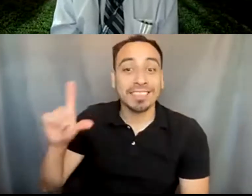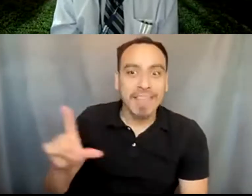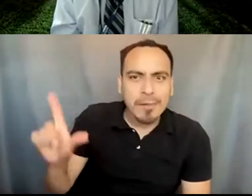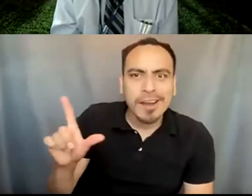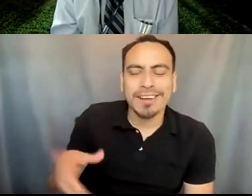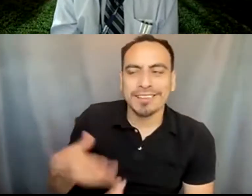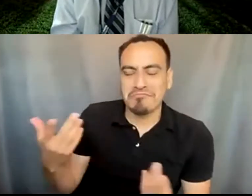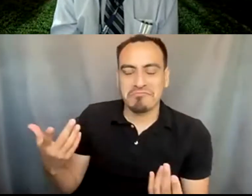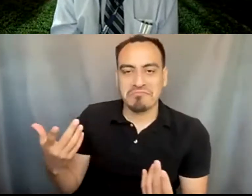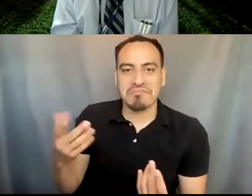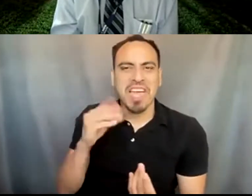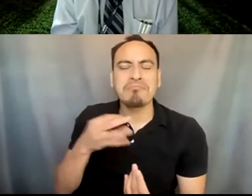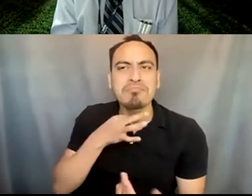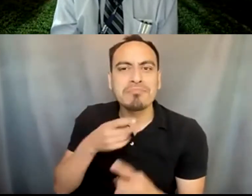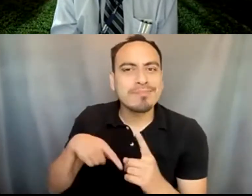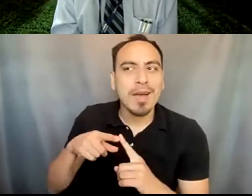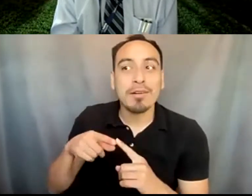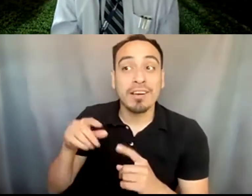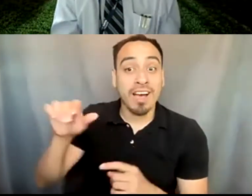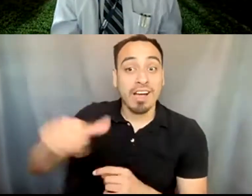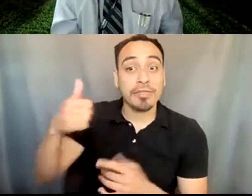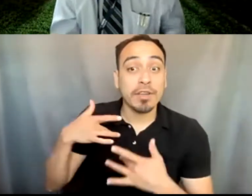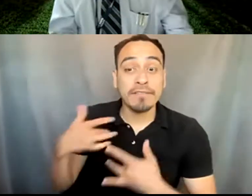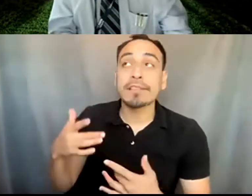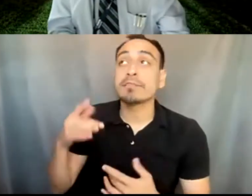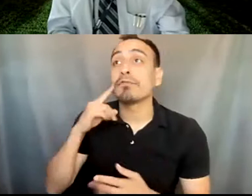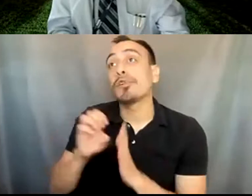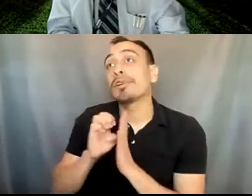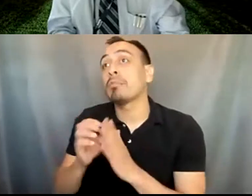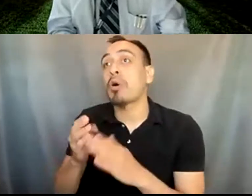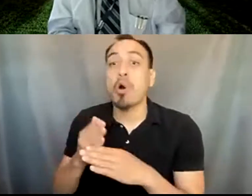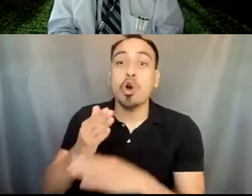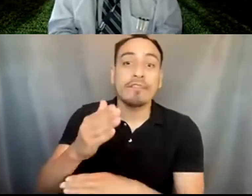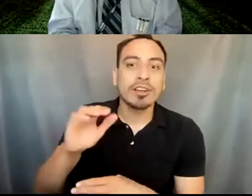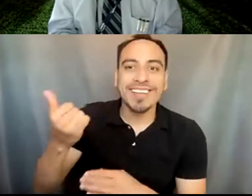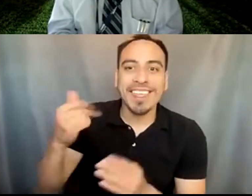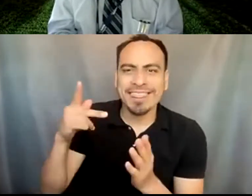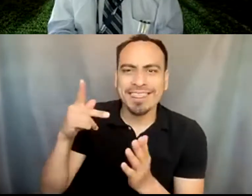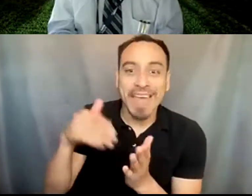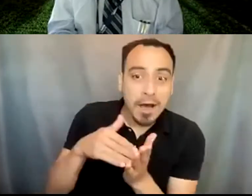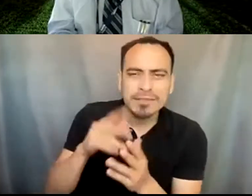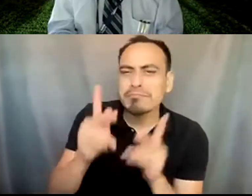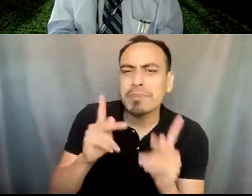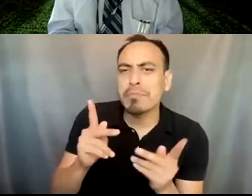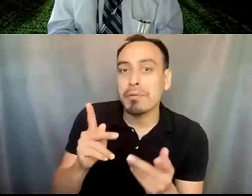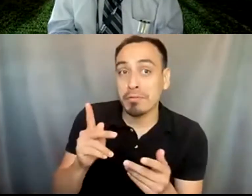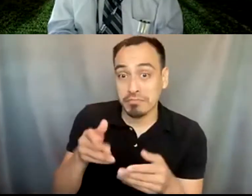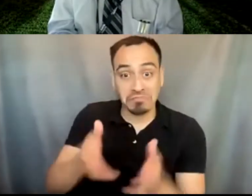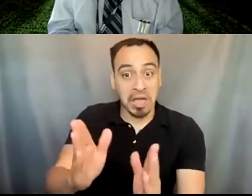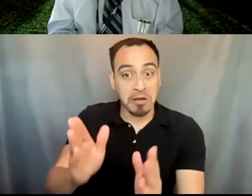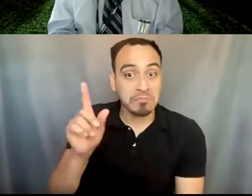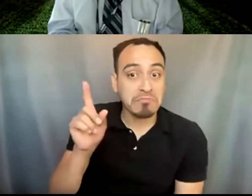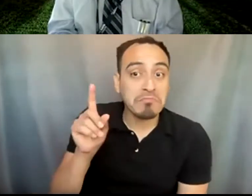different events. You know, if an event larger than 10,000 folks is going to be allowed, and being